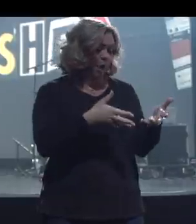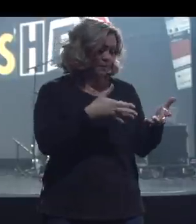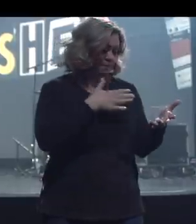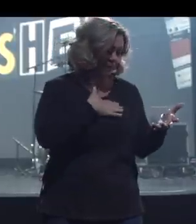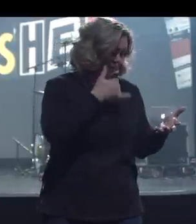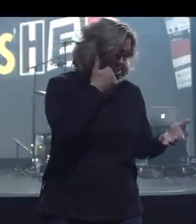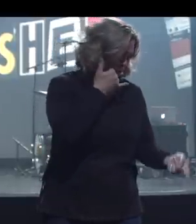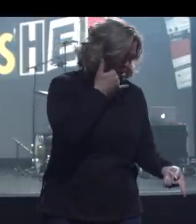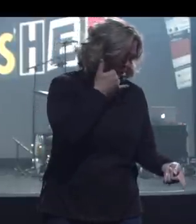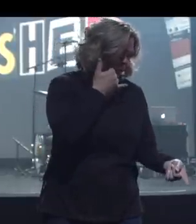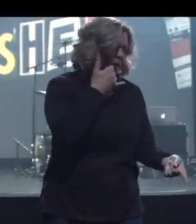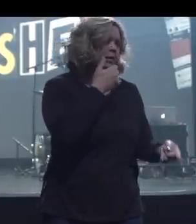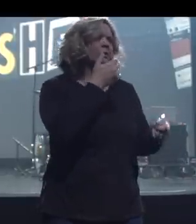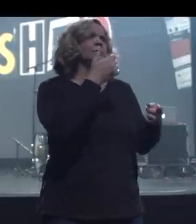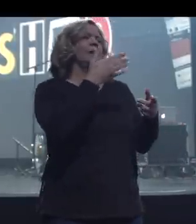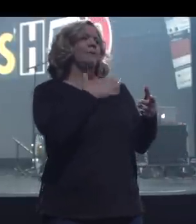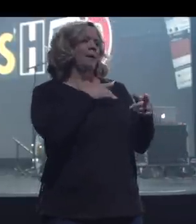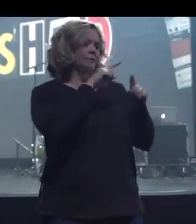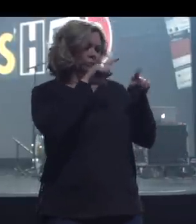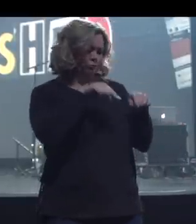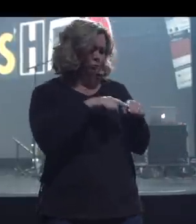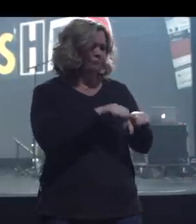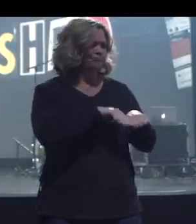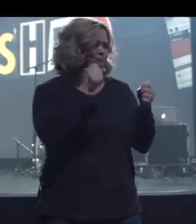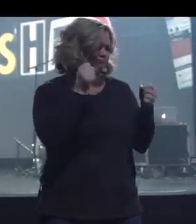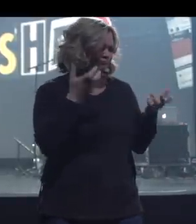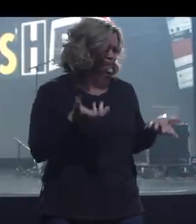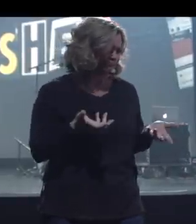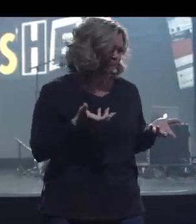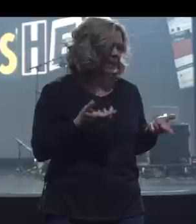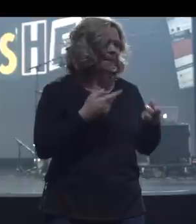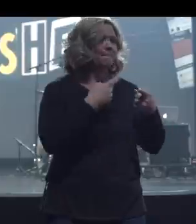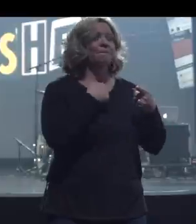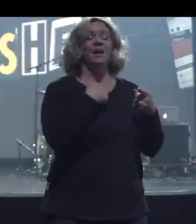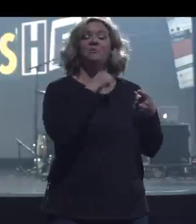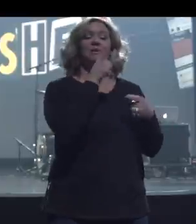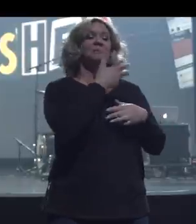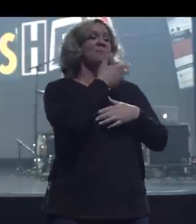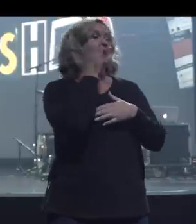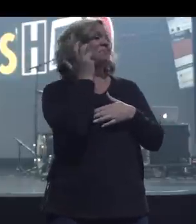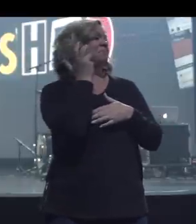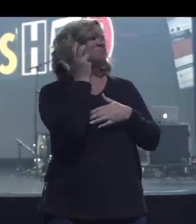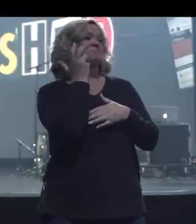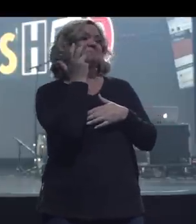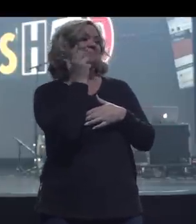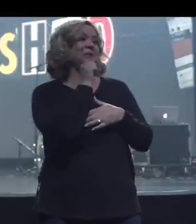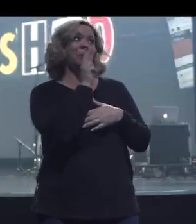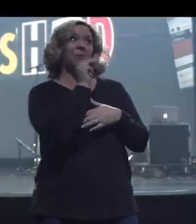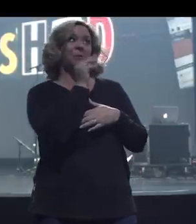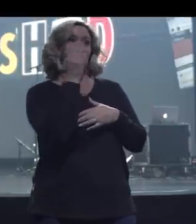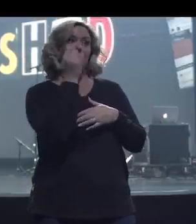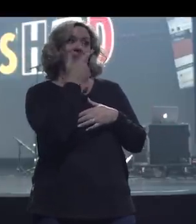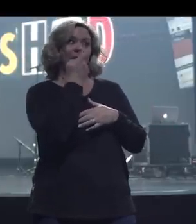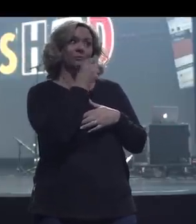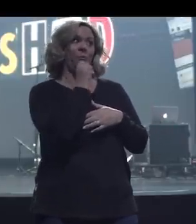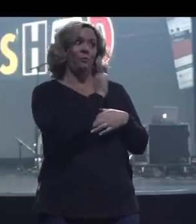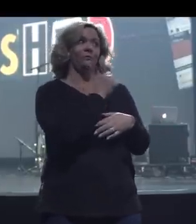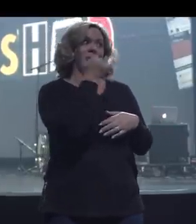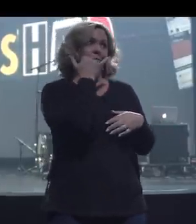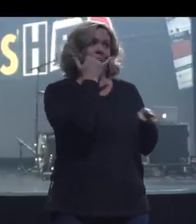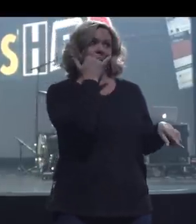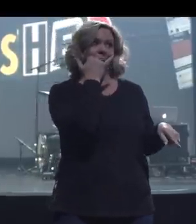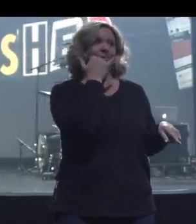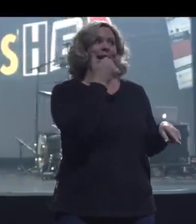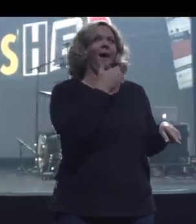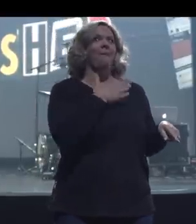and I cracked the screen. It wasn't on purpose, okay? Here's the funny thing. I wasn't mad. Because why? I was like, this is